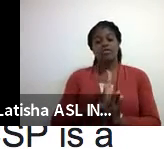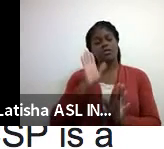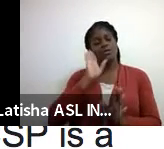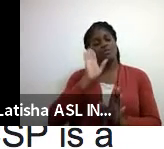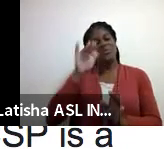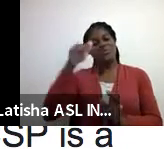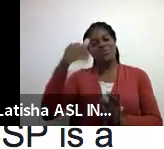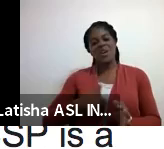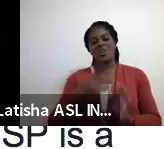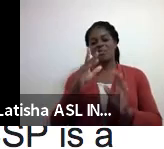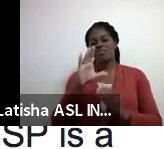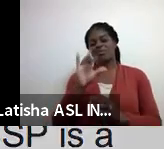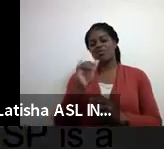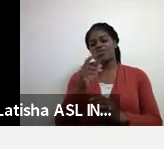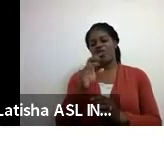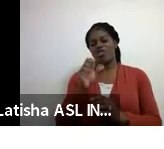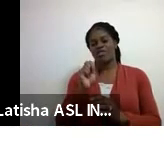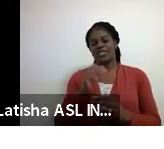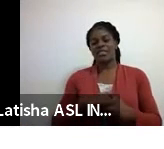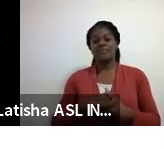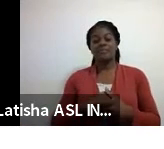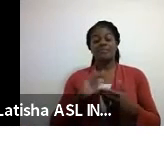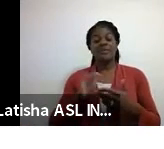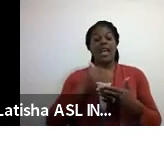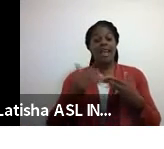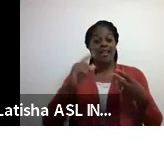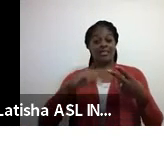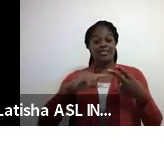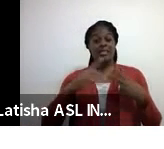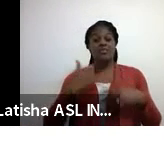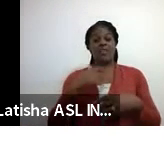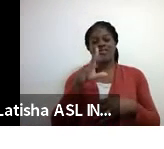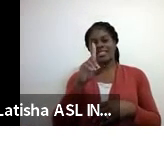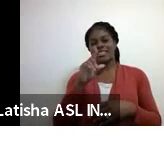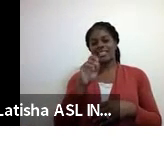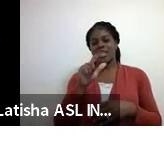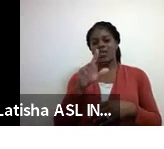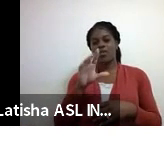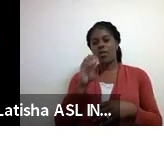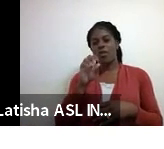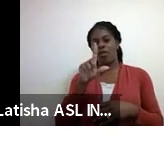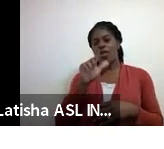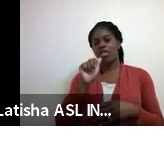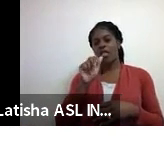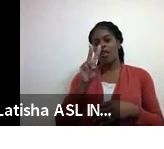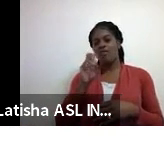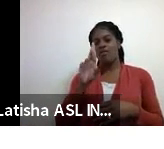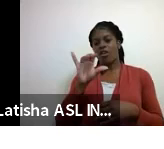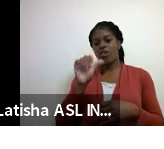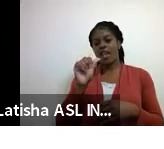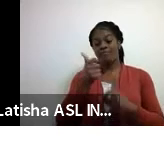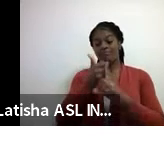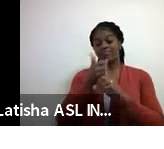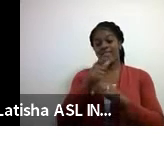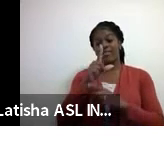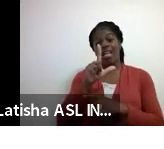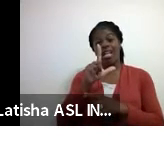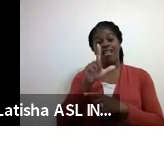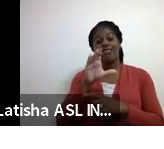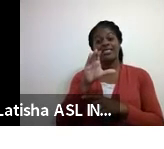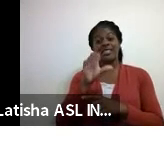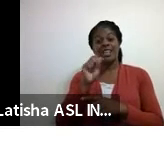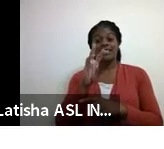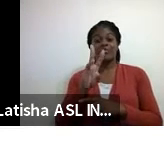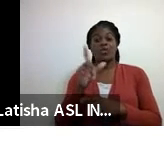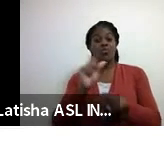Charles. So next we have Daniel Olivaria, who is an LCSW, and he